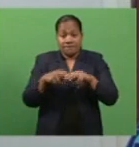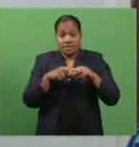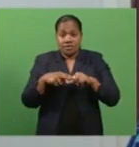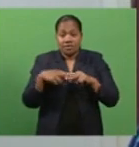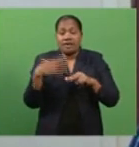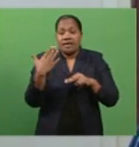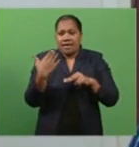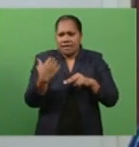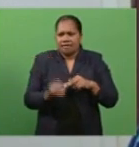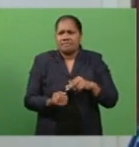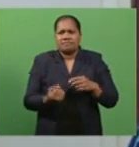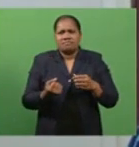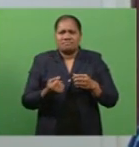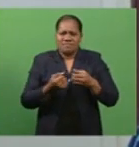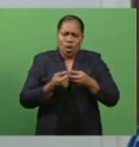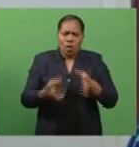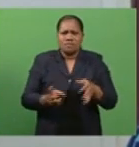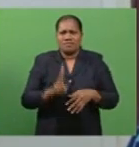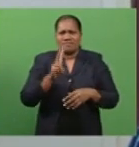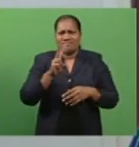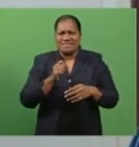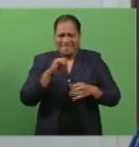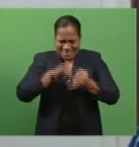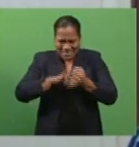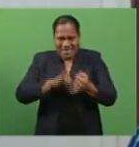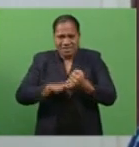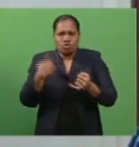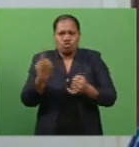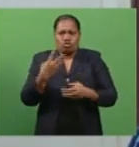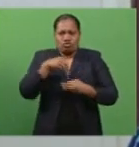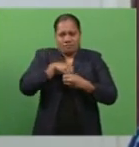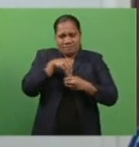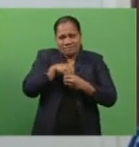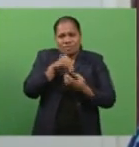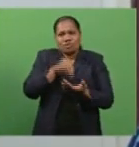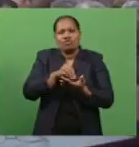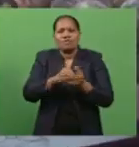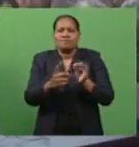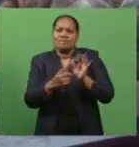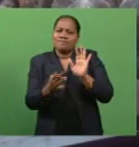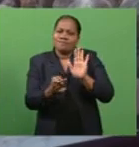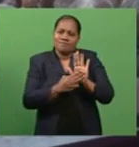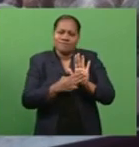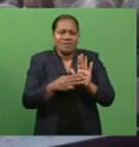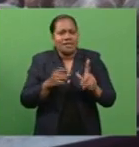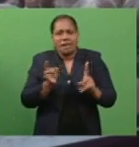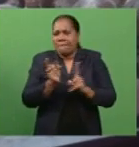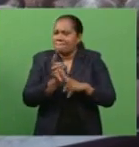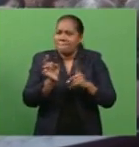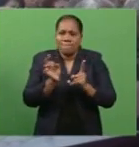patriotic son who served as the 6th Prime Minister in an important period in our history from 2000